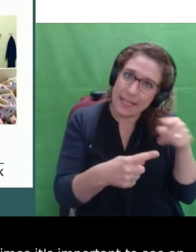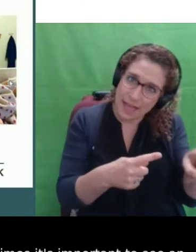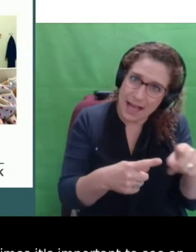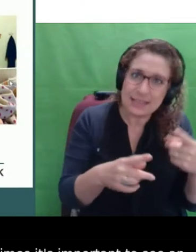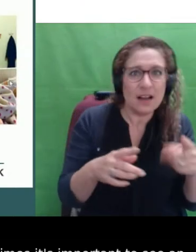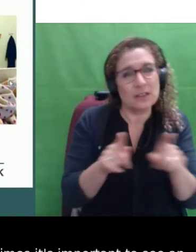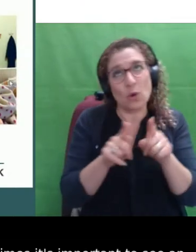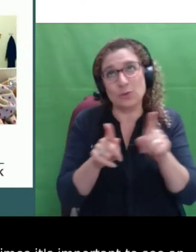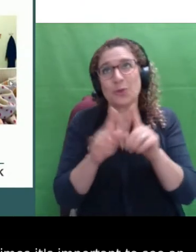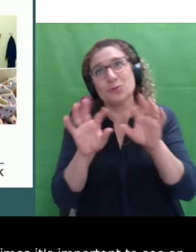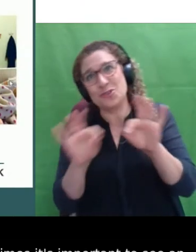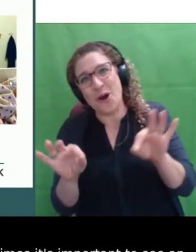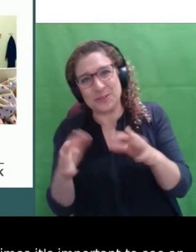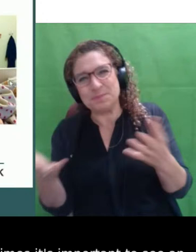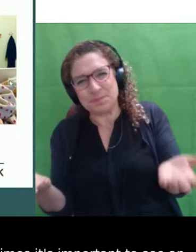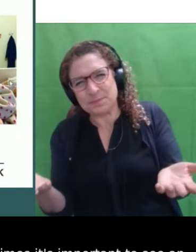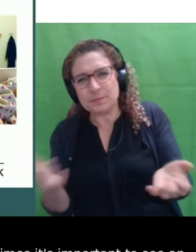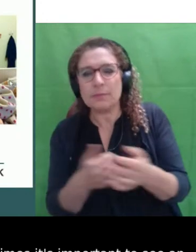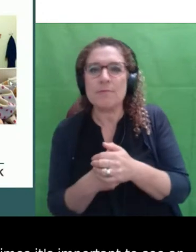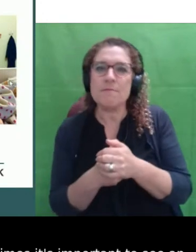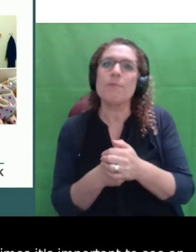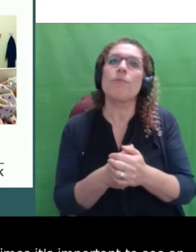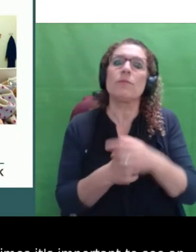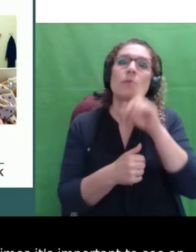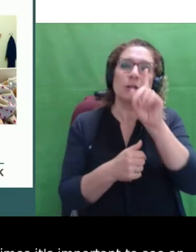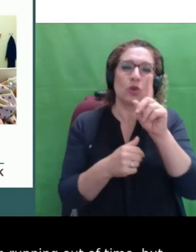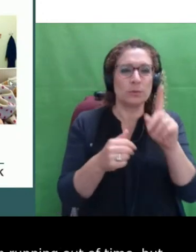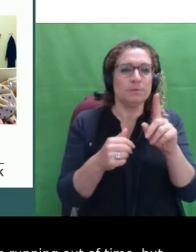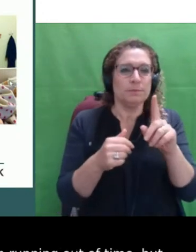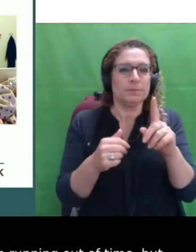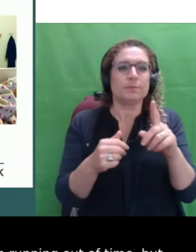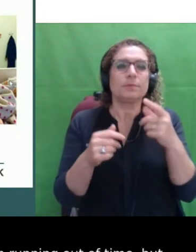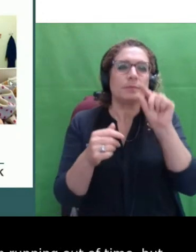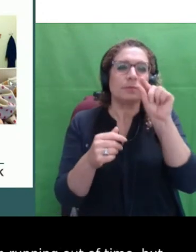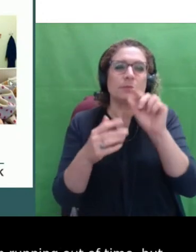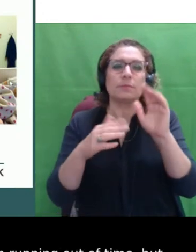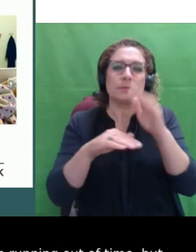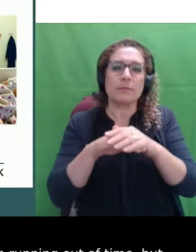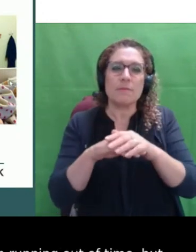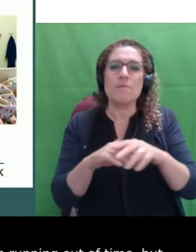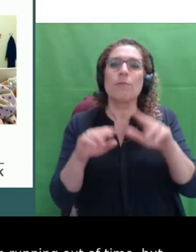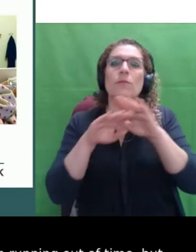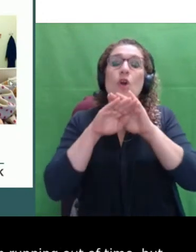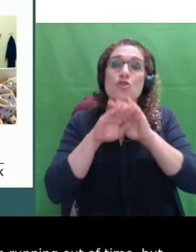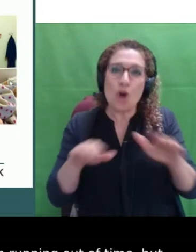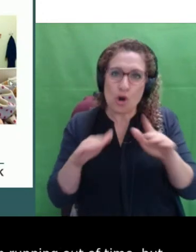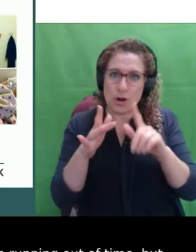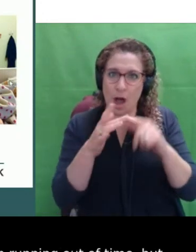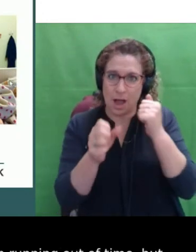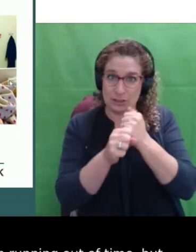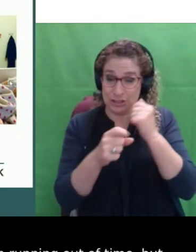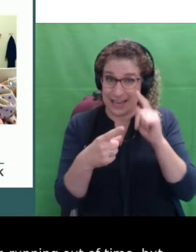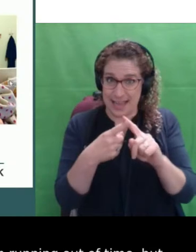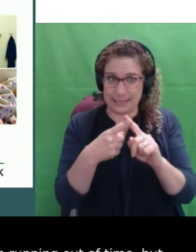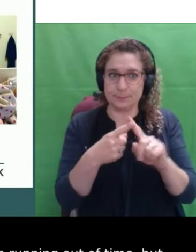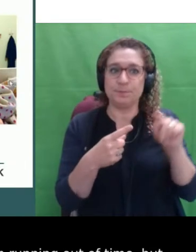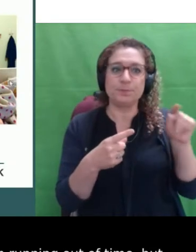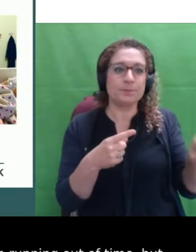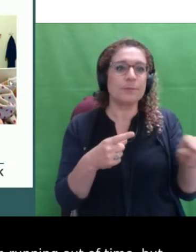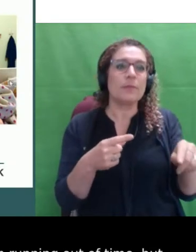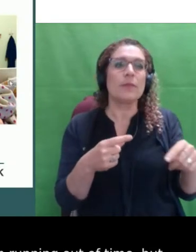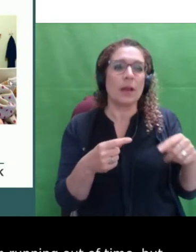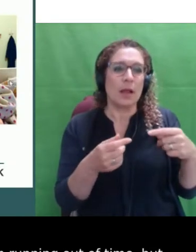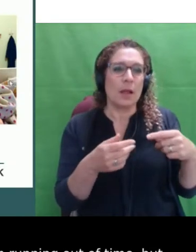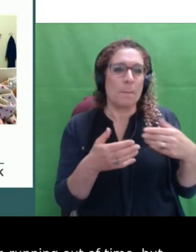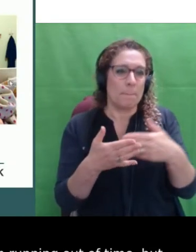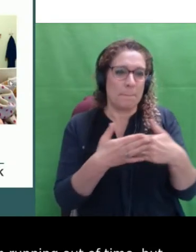running out of time but just briefly a little bit about non-ig media data allergy so sarah's a three-month-old baby born at term but needed iv